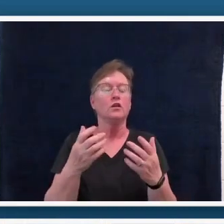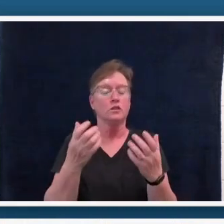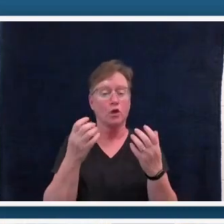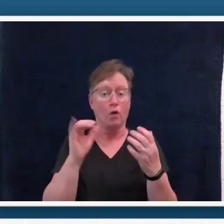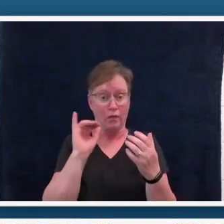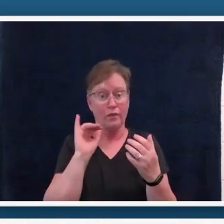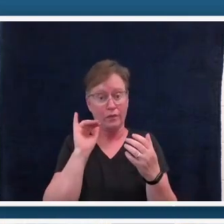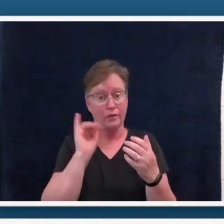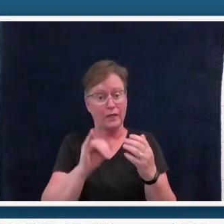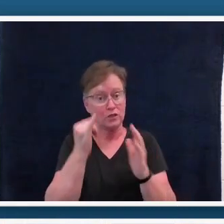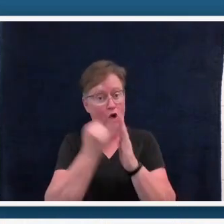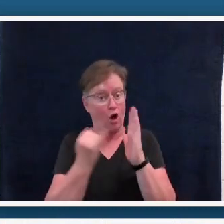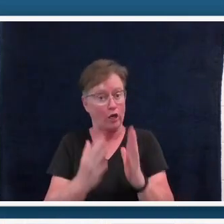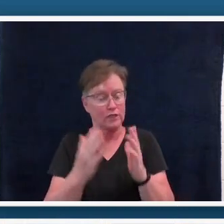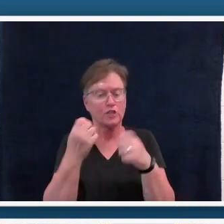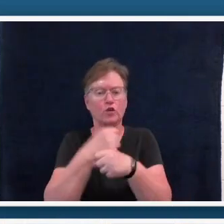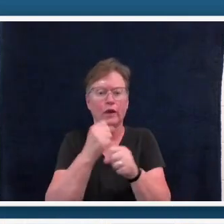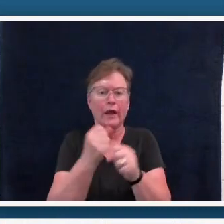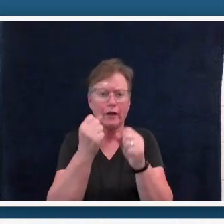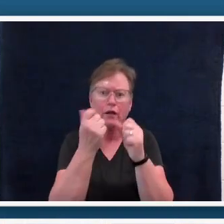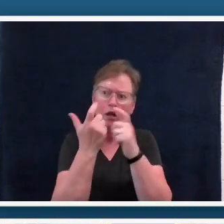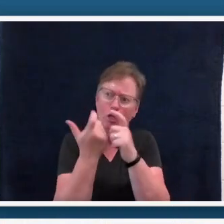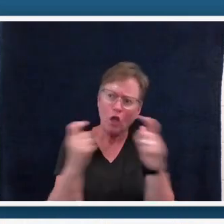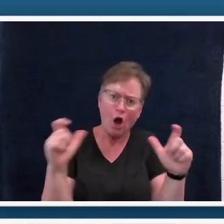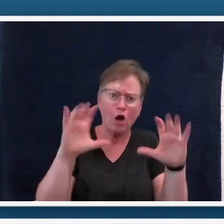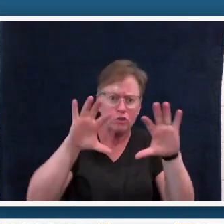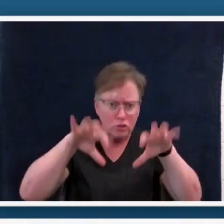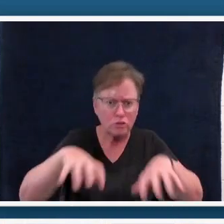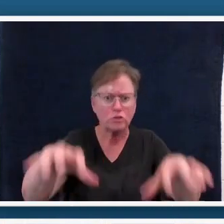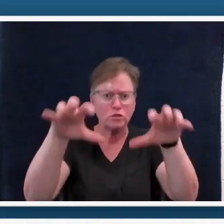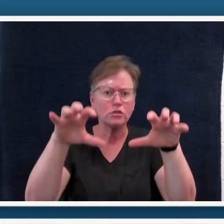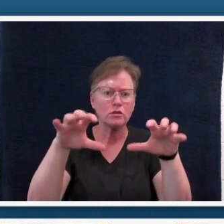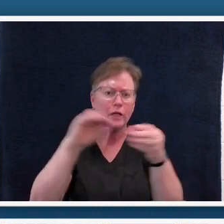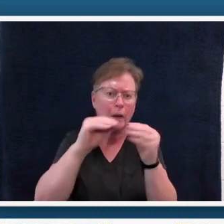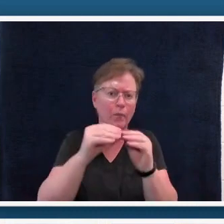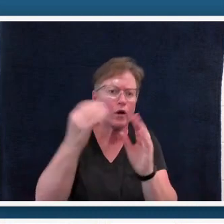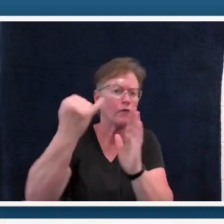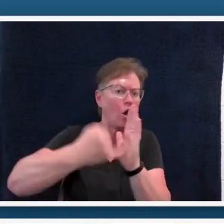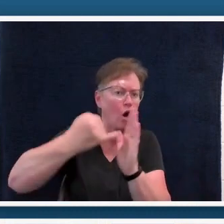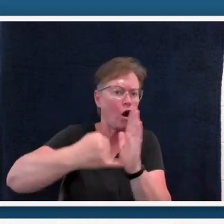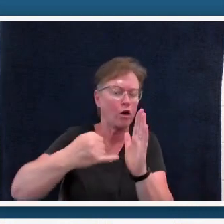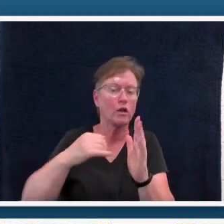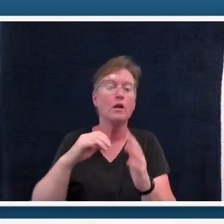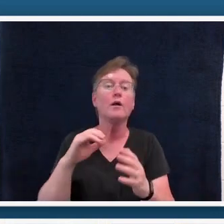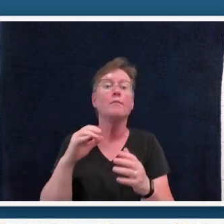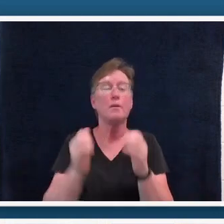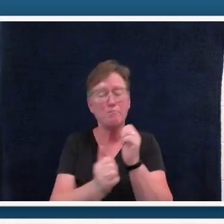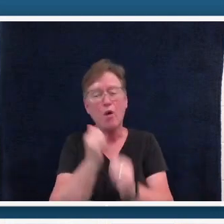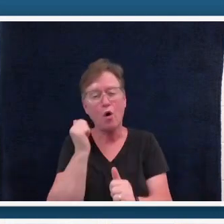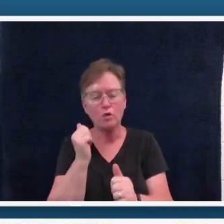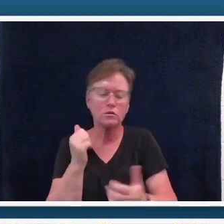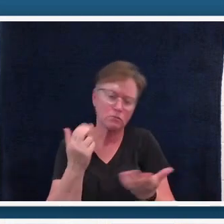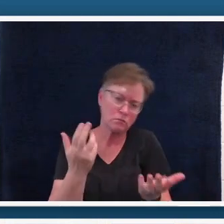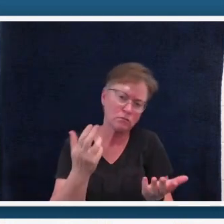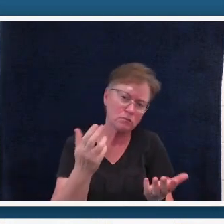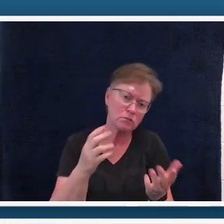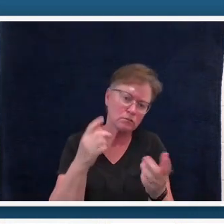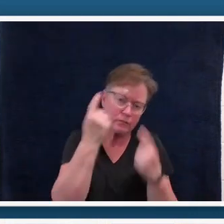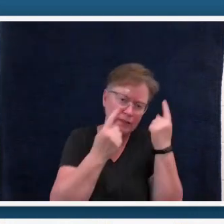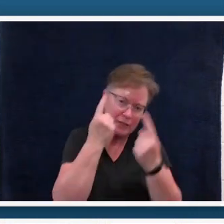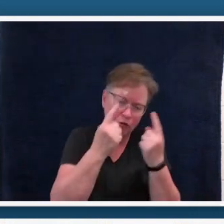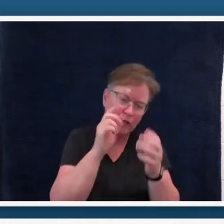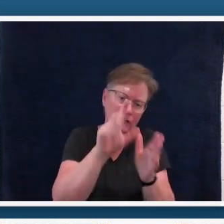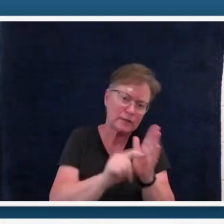not surprisingly, for the 1930s and 40s, these artists were overwhelmingly white men. And once the artists were selected, they